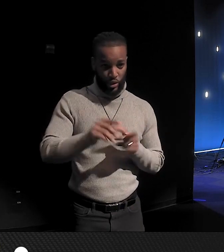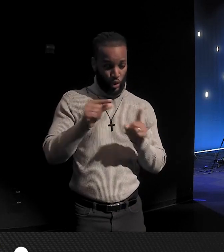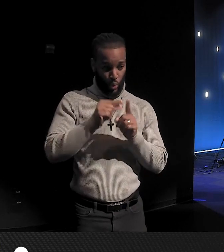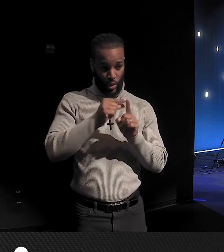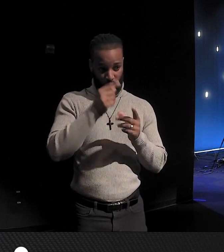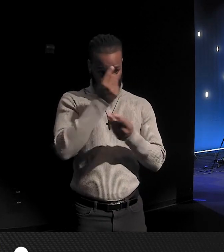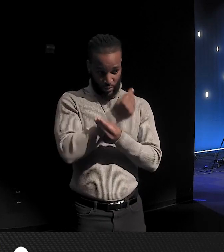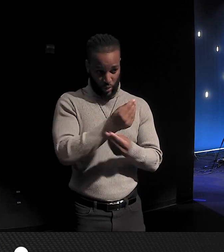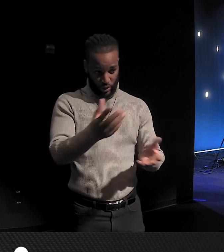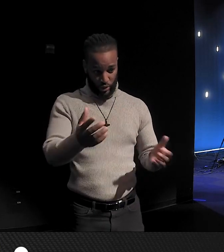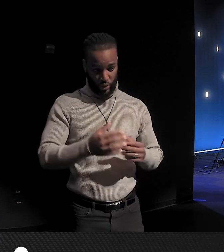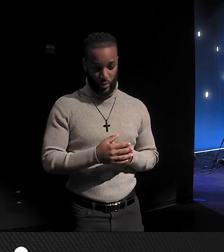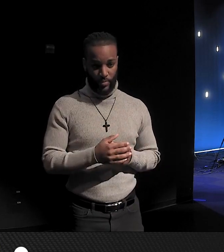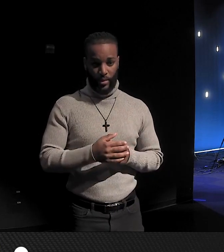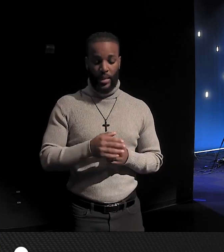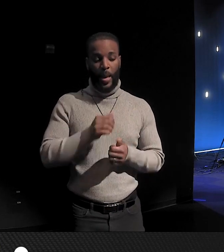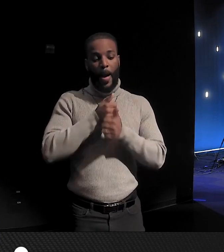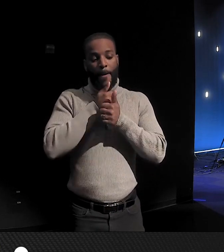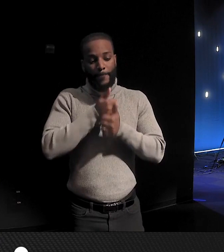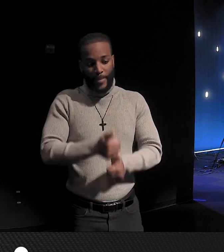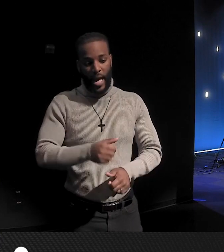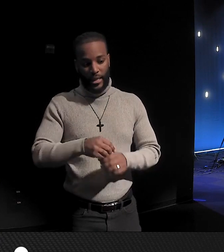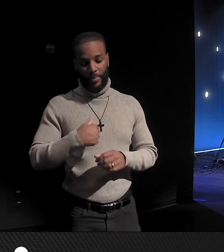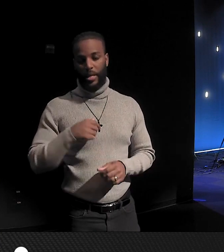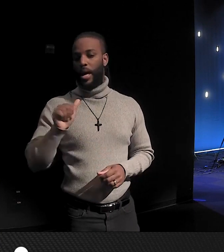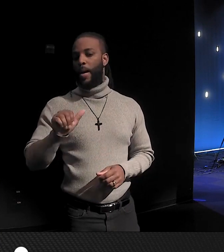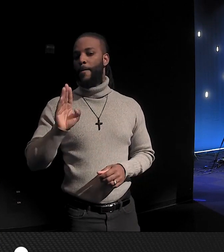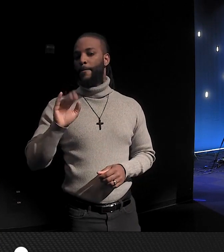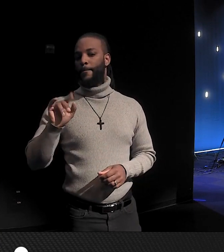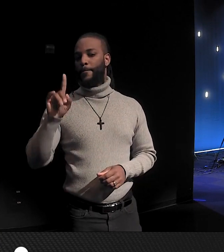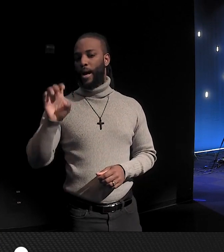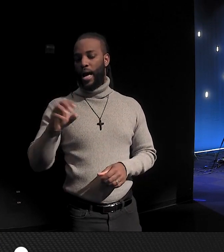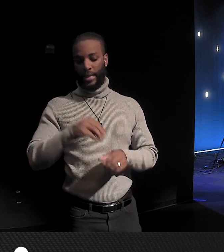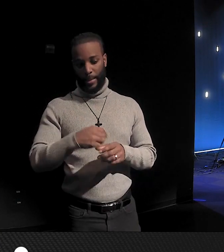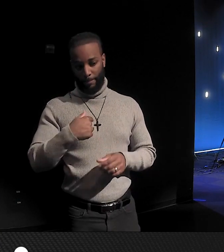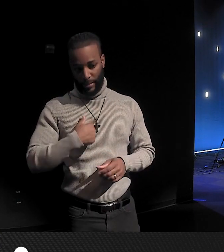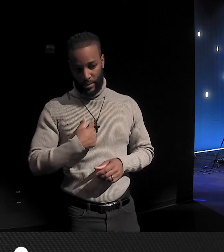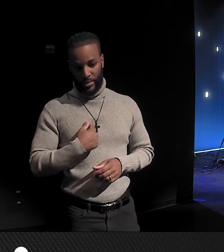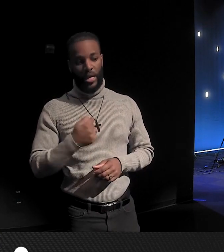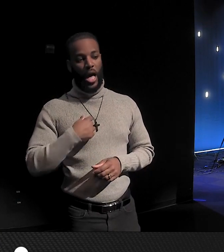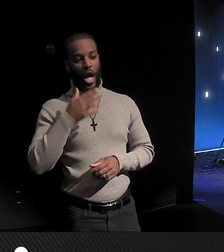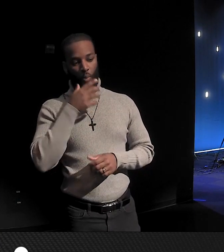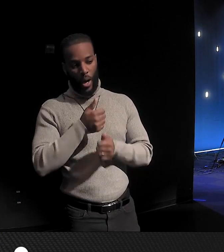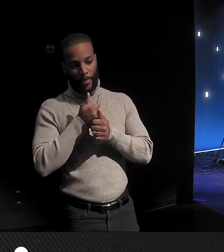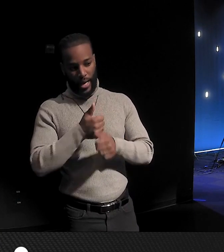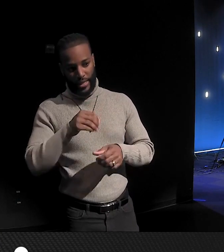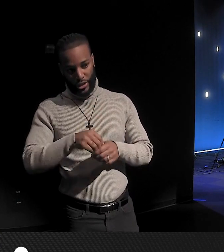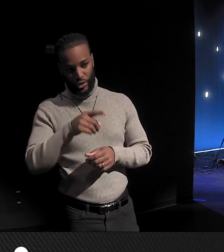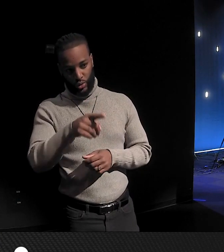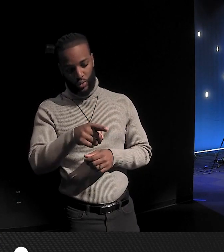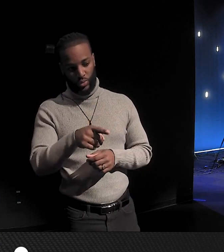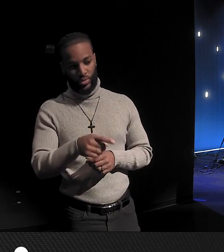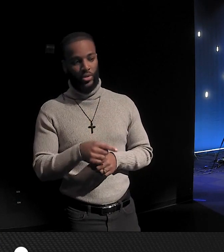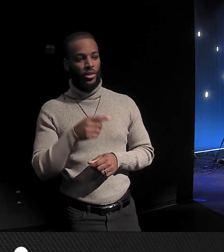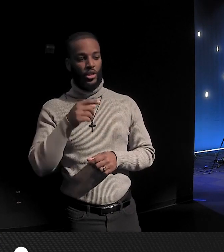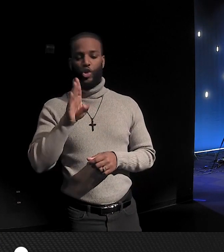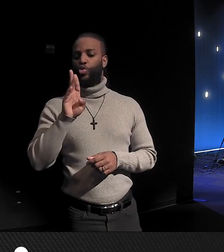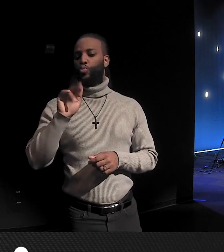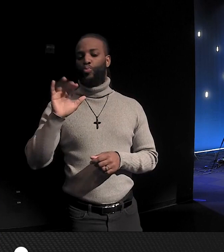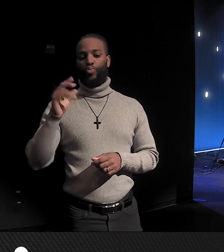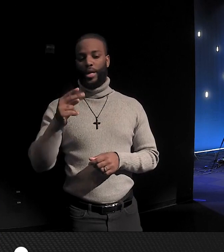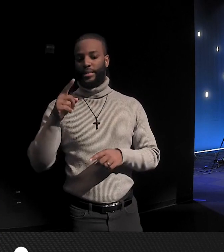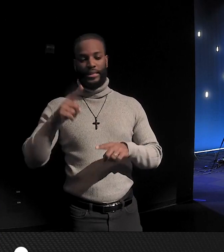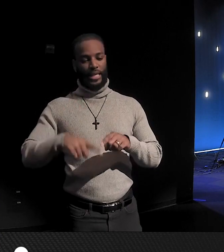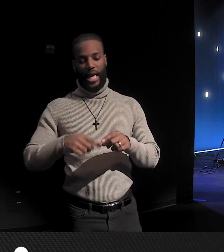to you. Abide in me. Hold on to that word. Abide in me and I in you. As the branch cannot bear fruit by itself unless